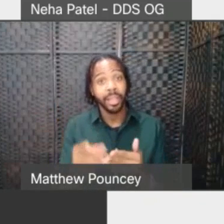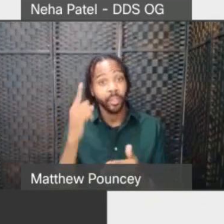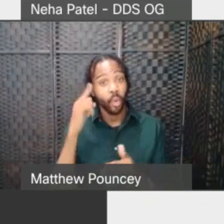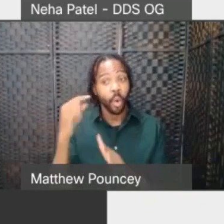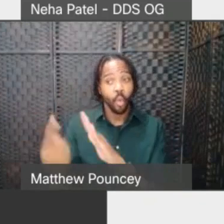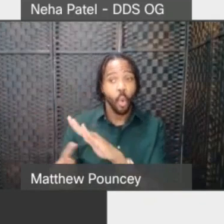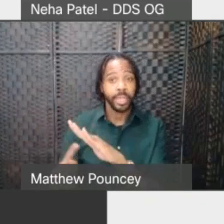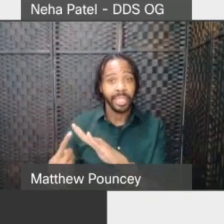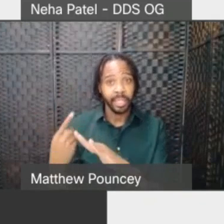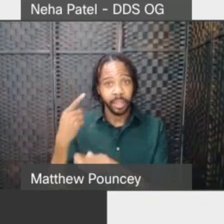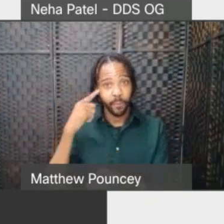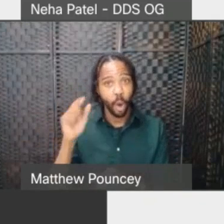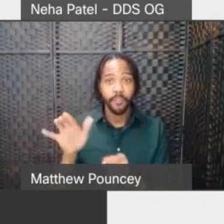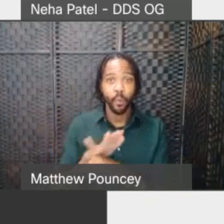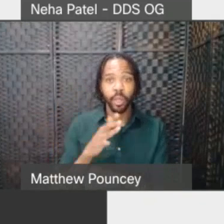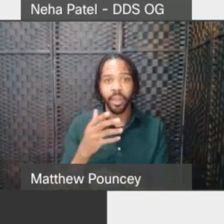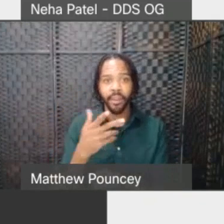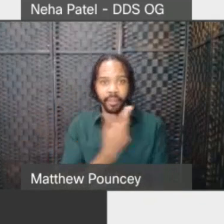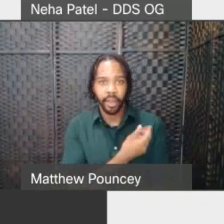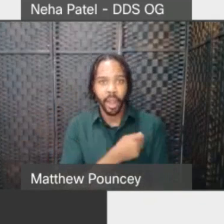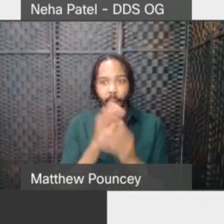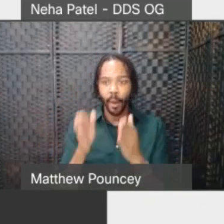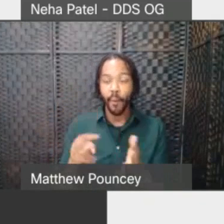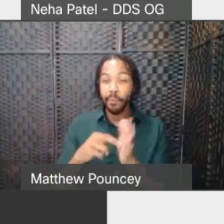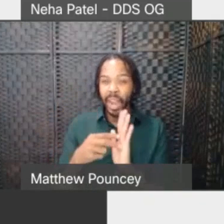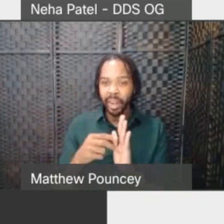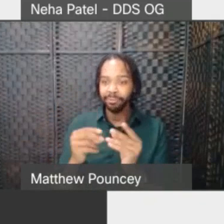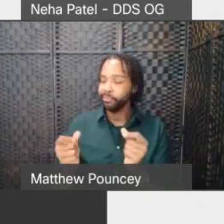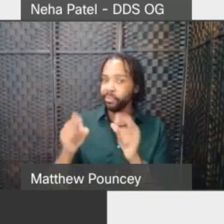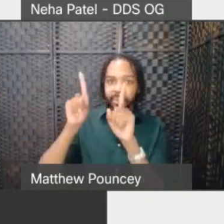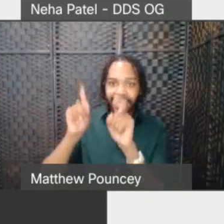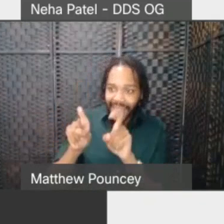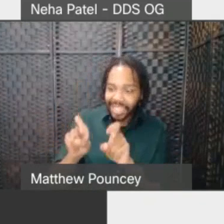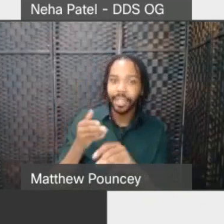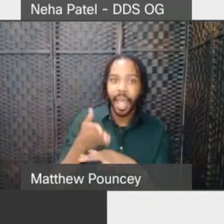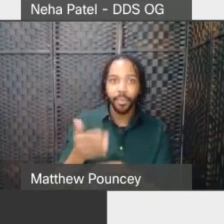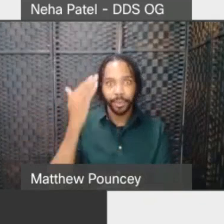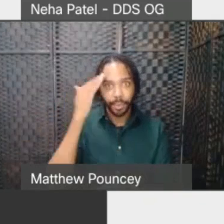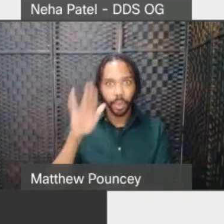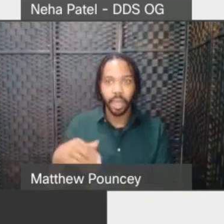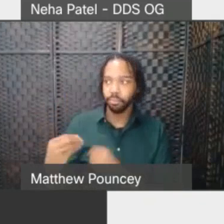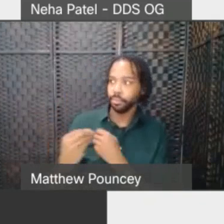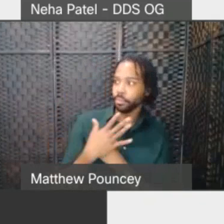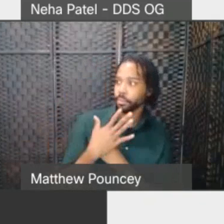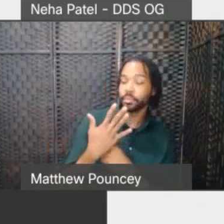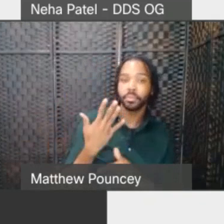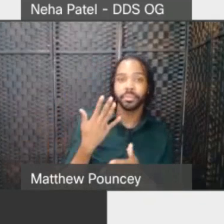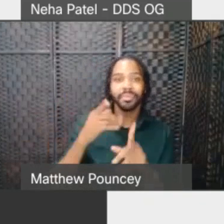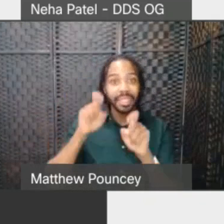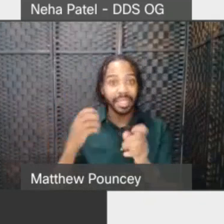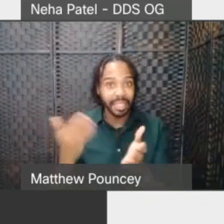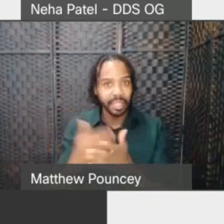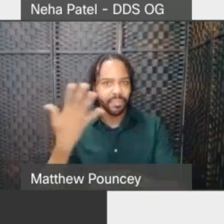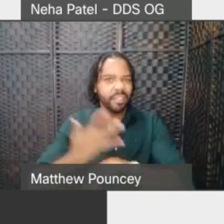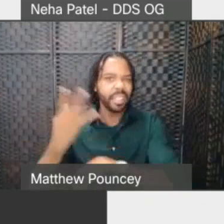for fully vaccinated individuals, meaning that they should be tested immediately upon learning of the exposure and tested again 5 to 7 days